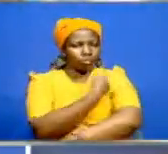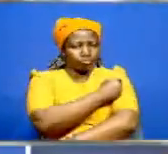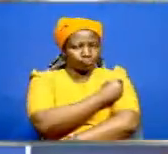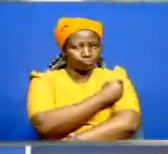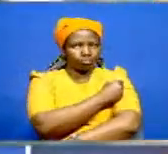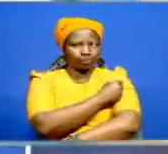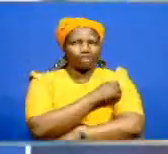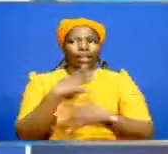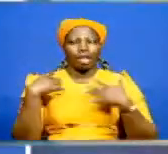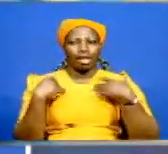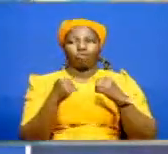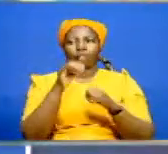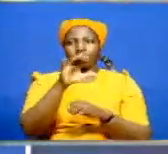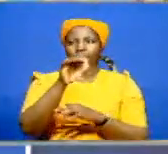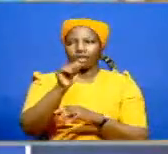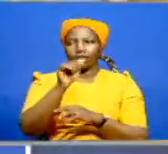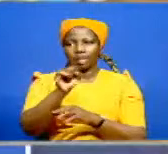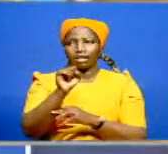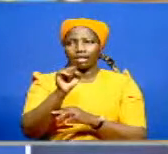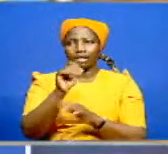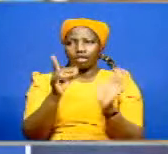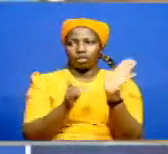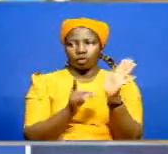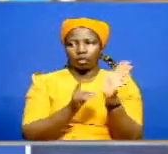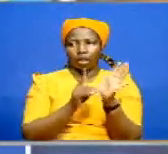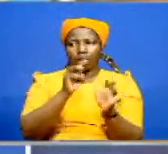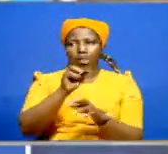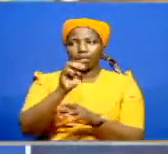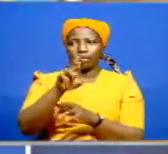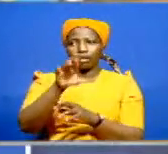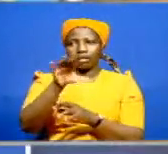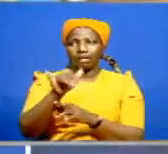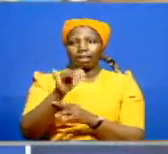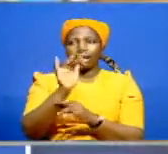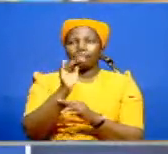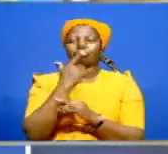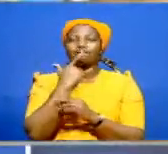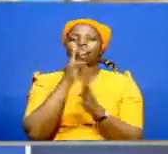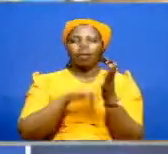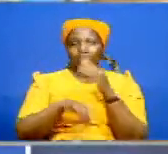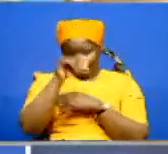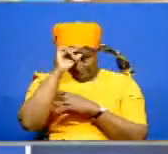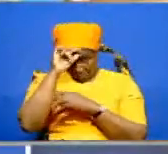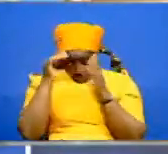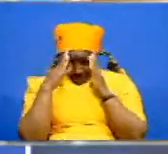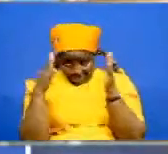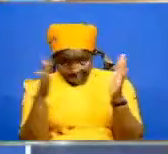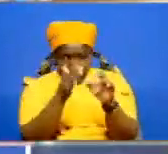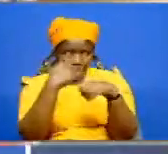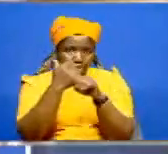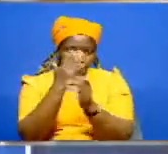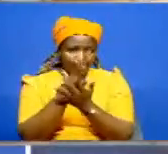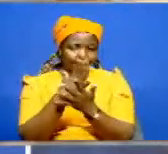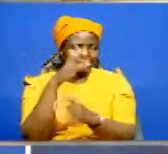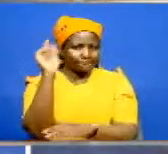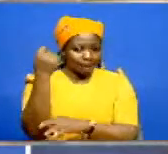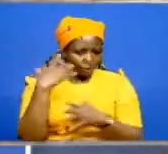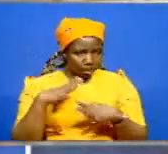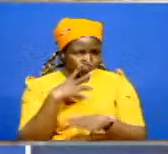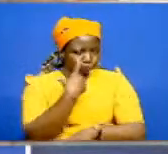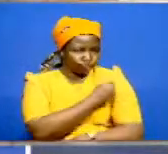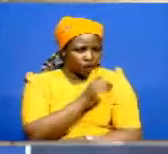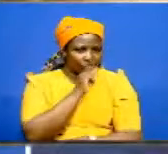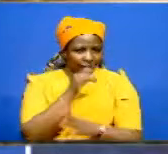Chief Administrative Secretary Dr. Mercy Mwangangi says the government remains focused on ensuring Kenyans are vaccinated against the